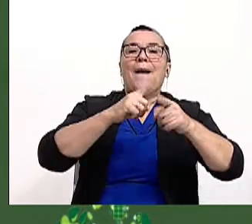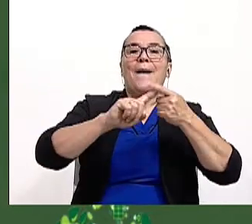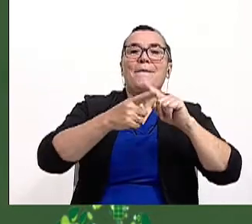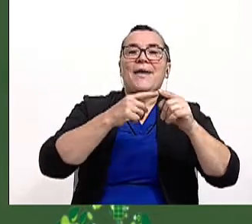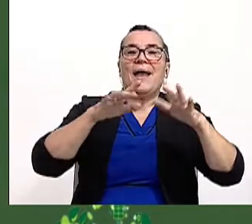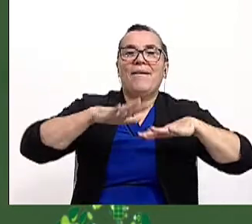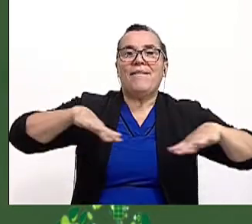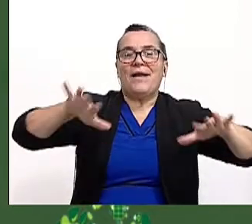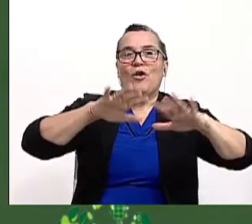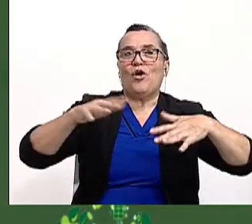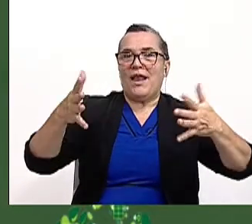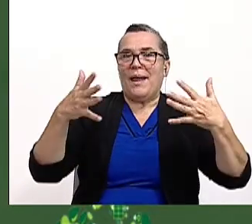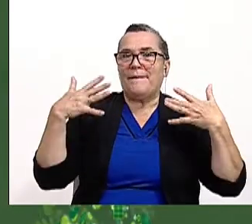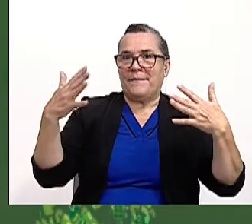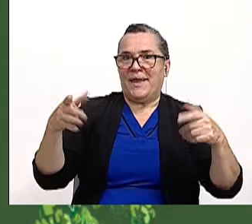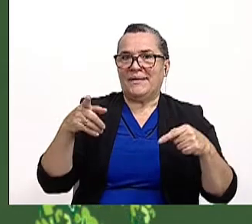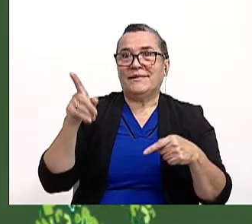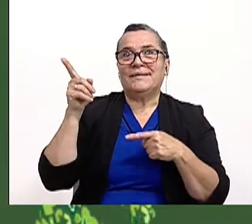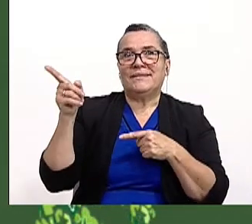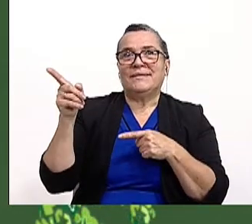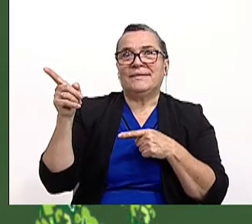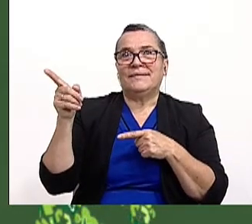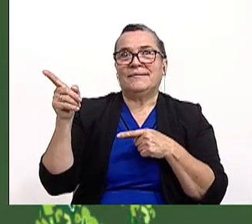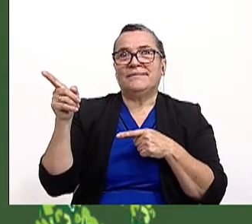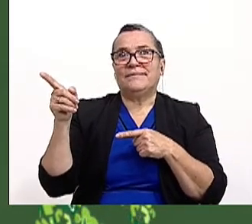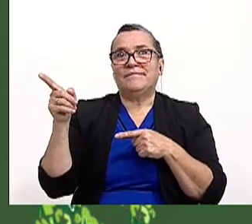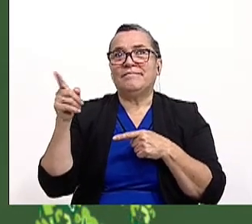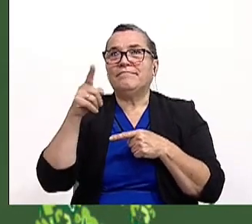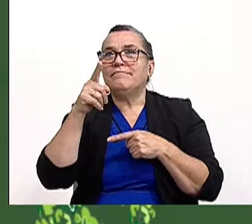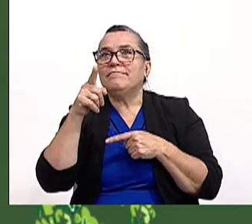at the different pictures.